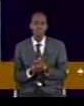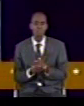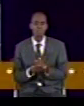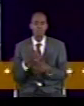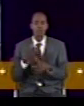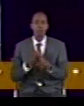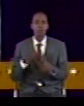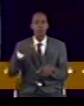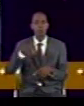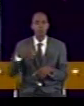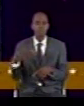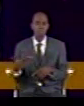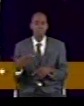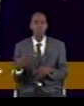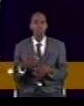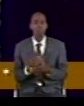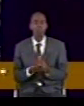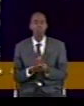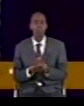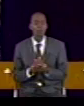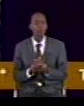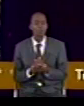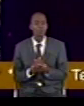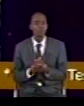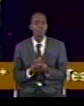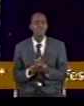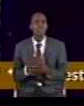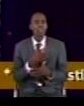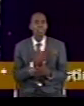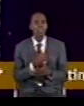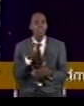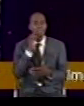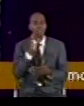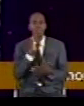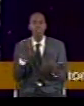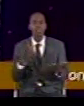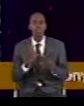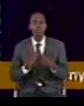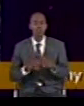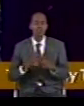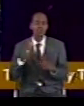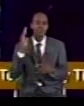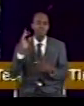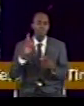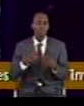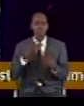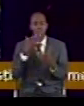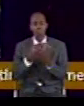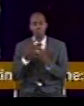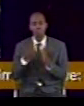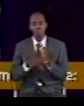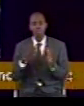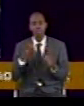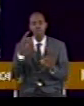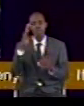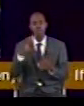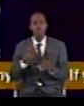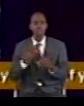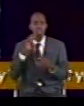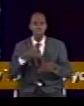Region, River State, Nigeria. I'm here to testify to the goodness of God, what God has done for me during the